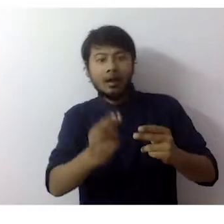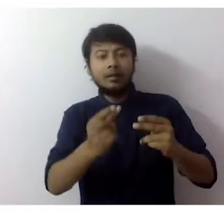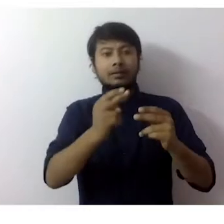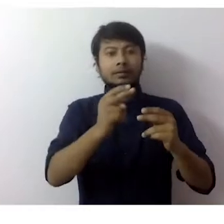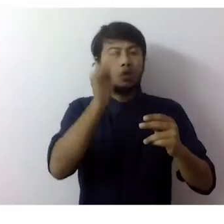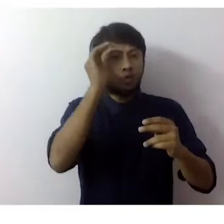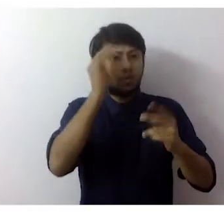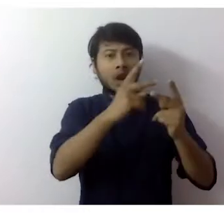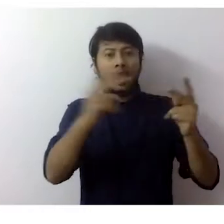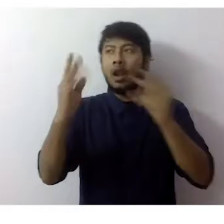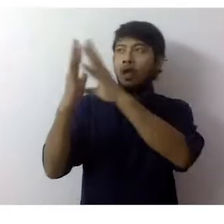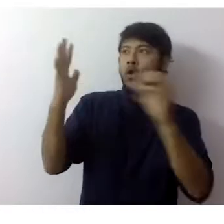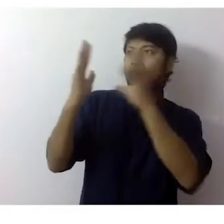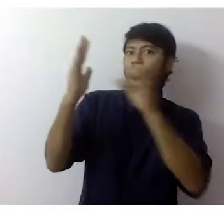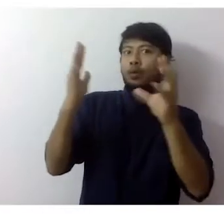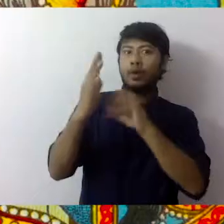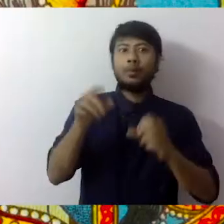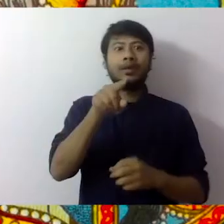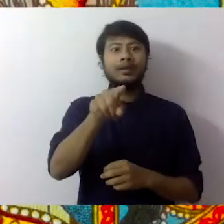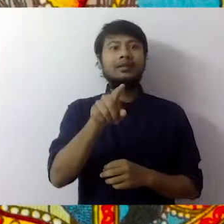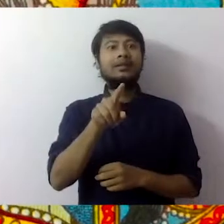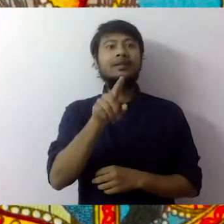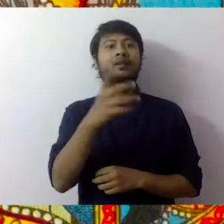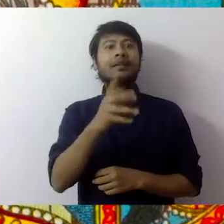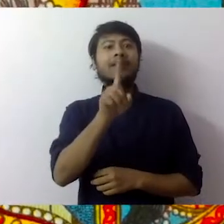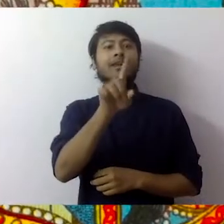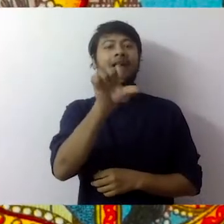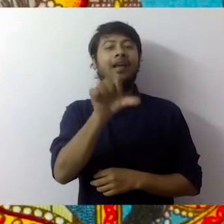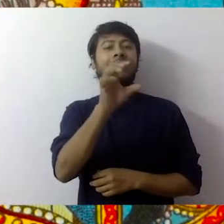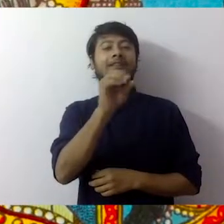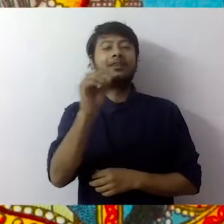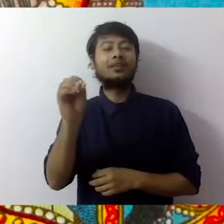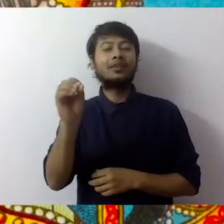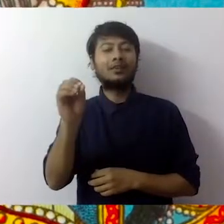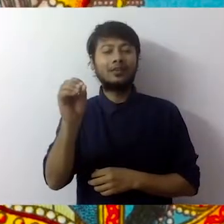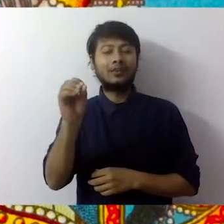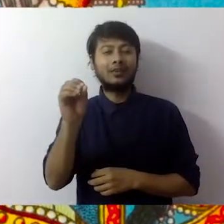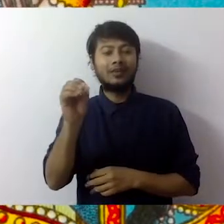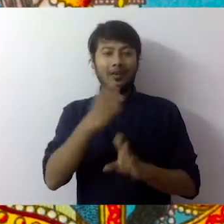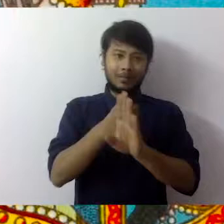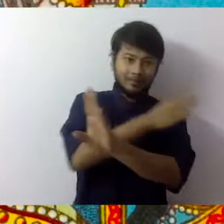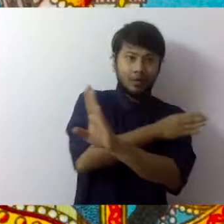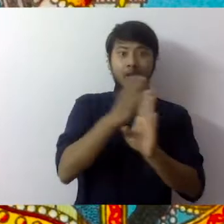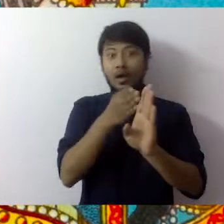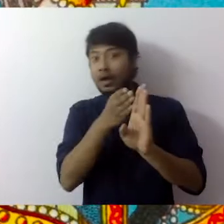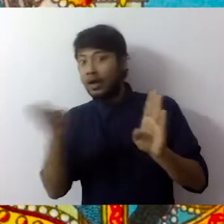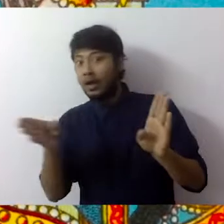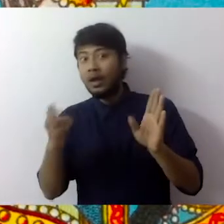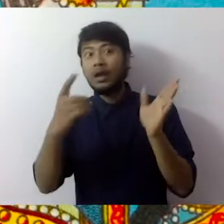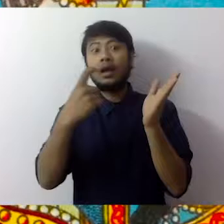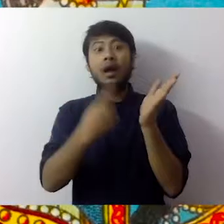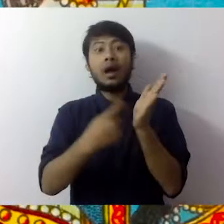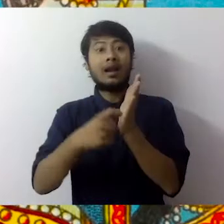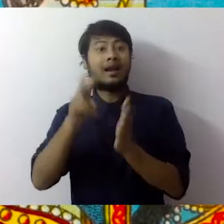Varma press in the early 20th century. However, there's a difference in style as well as the background, which